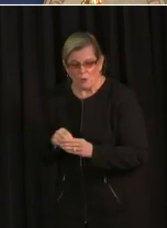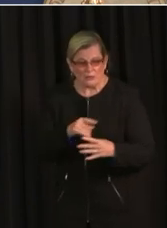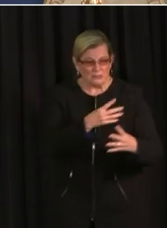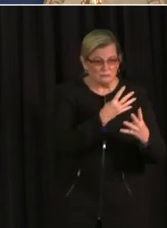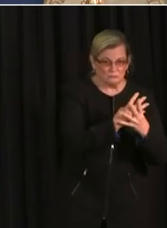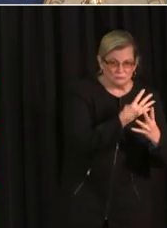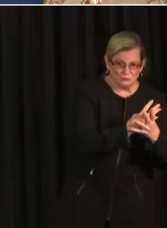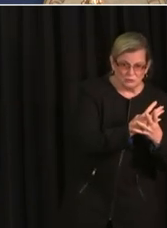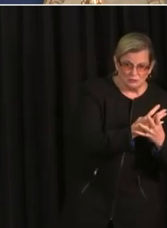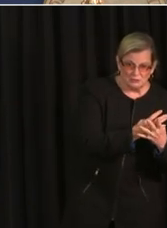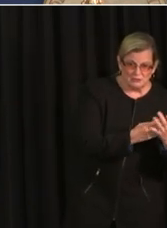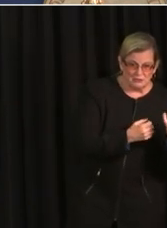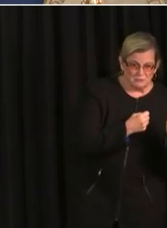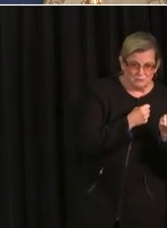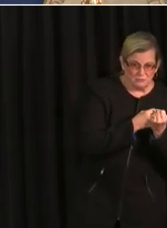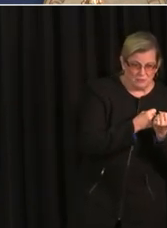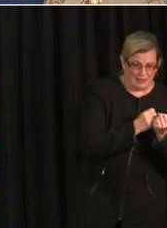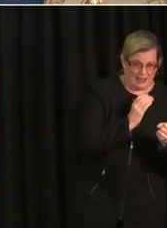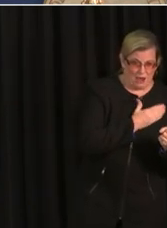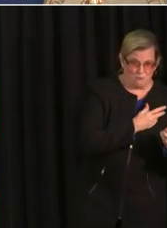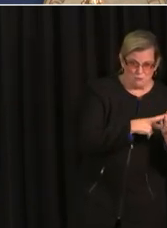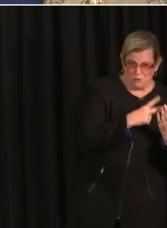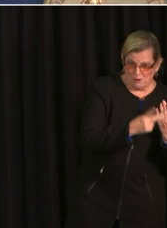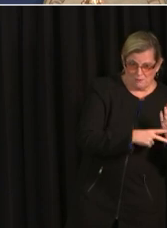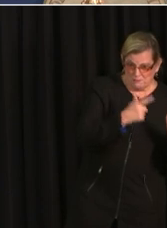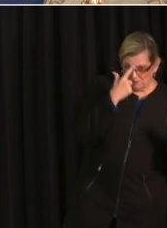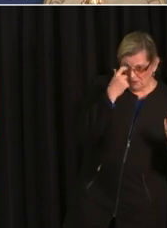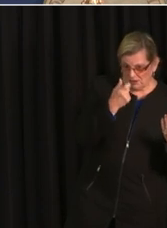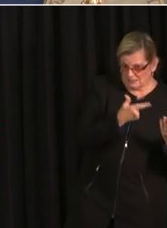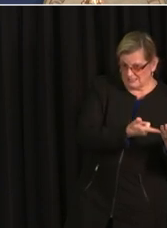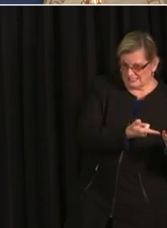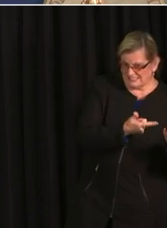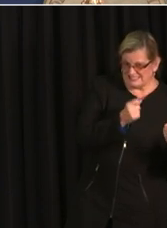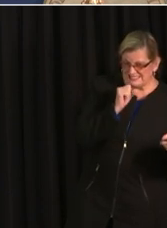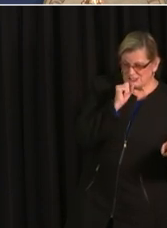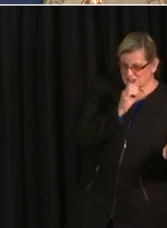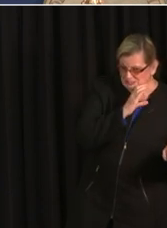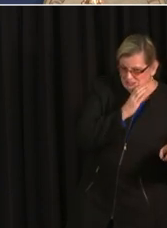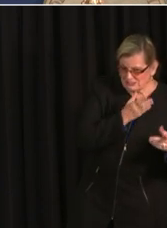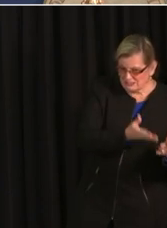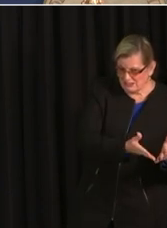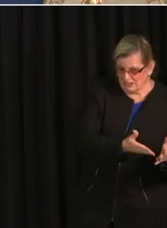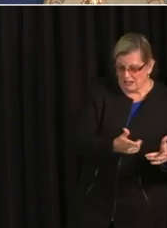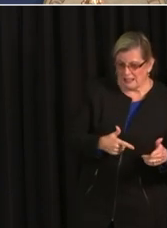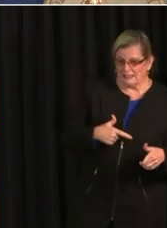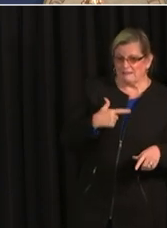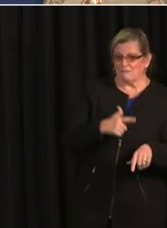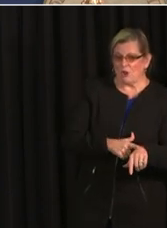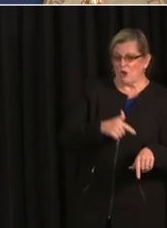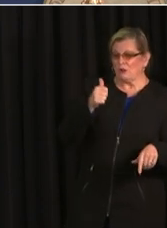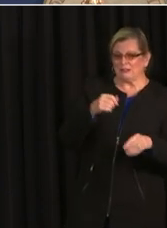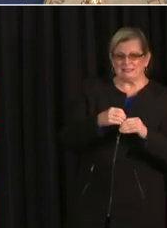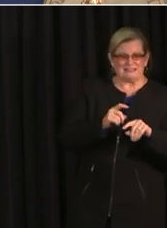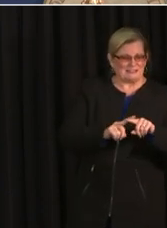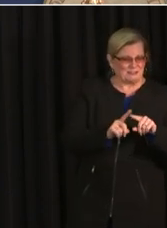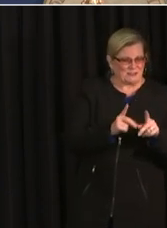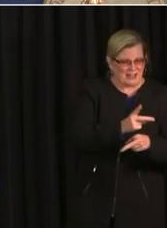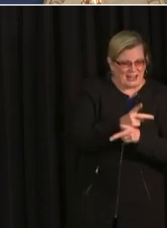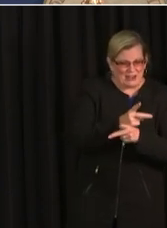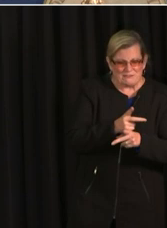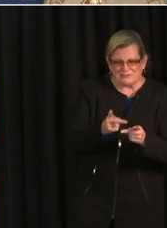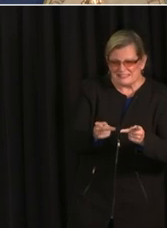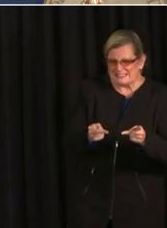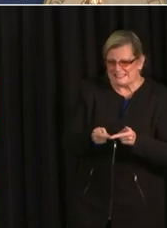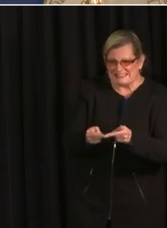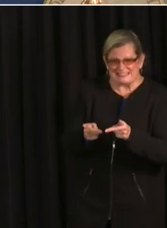be supported by one of our programs because they are seniors living in a long-term care facility. We have